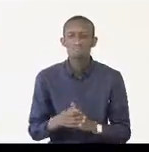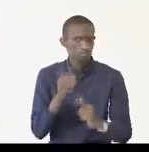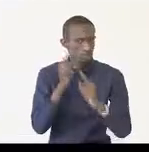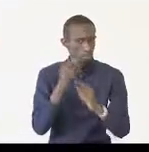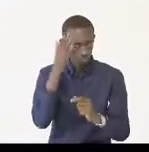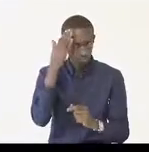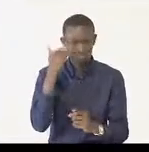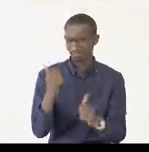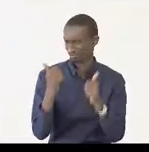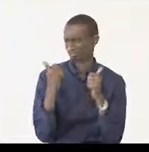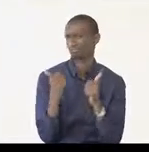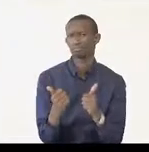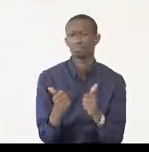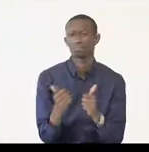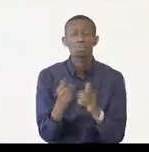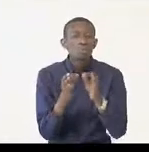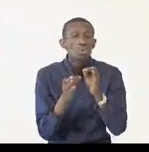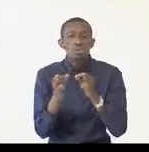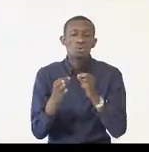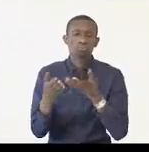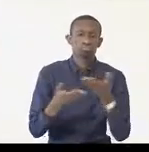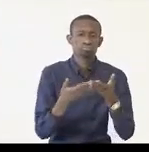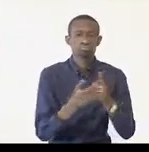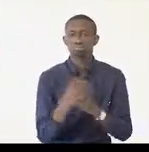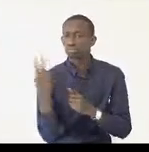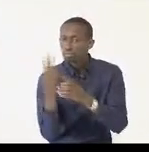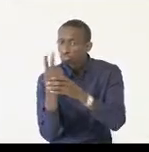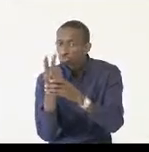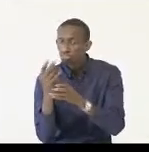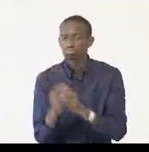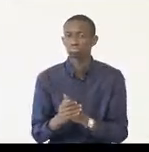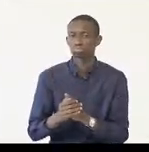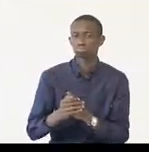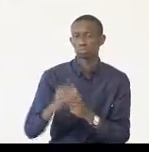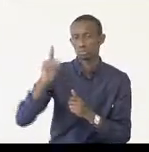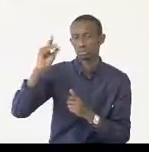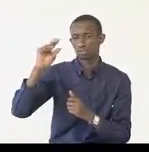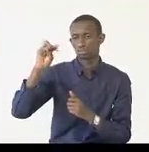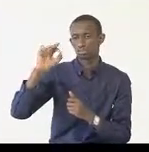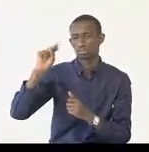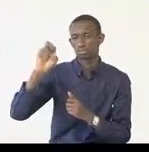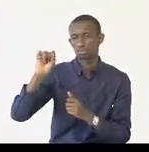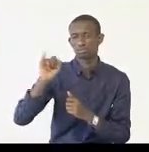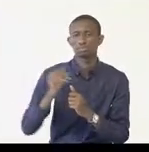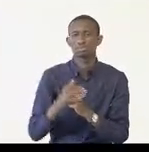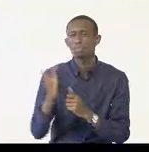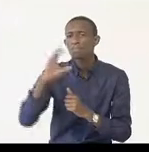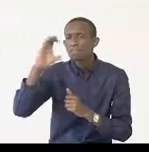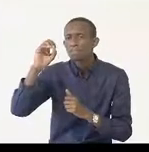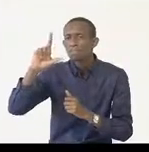to discuss two-dimensional collisions as an extension of